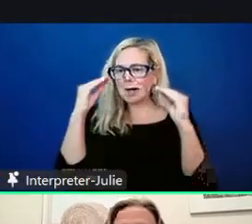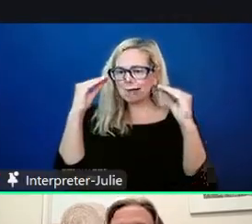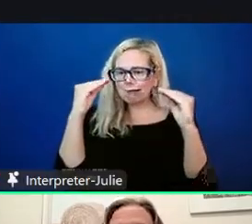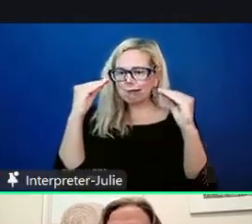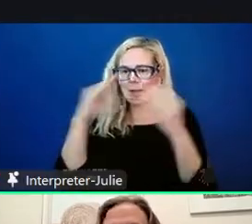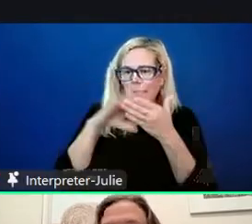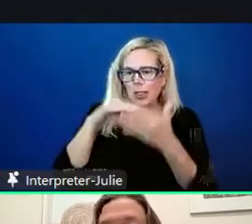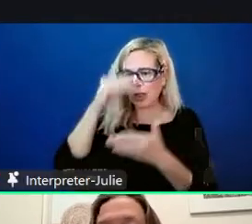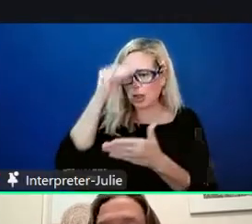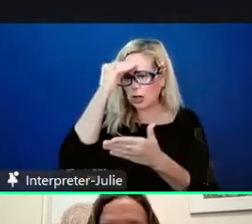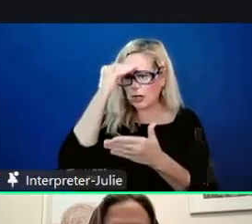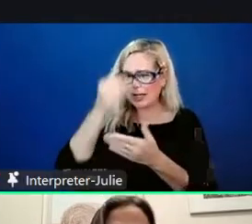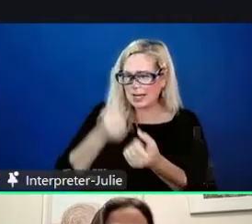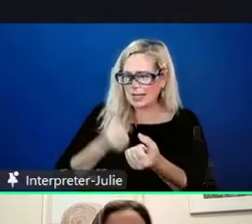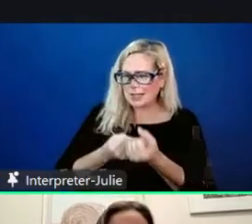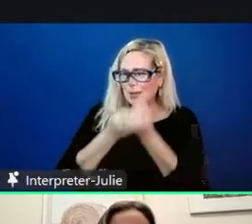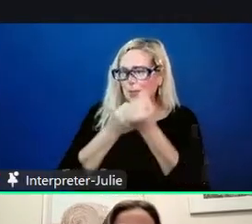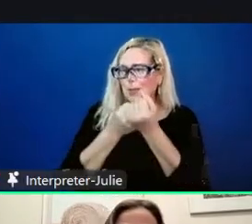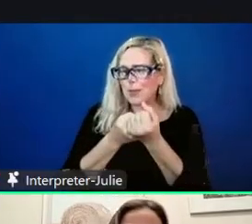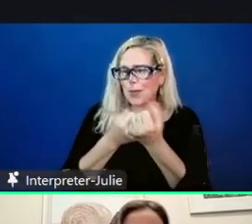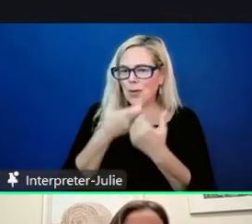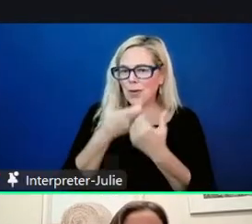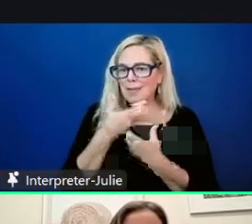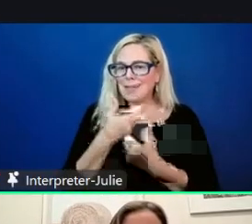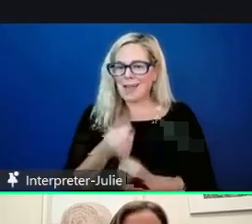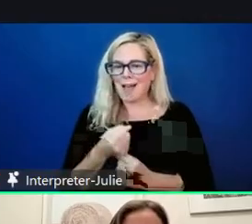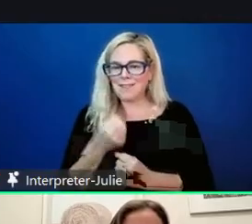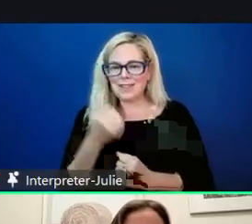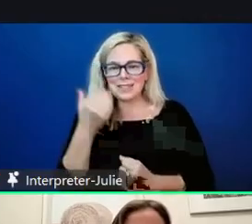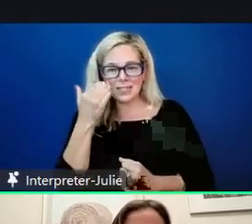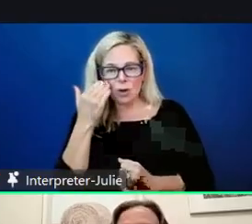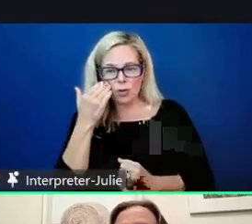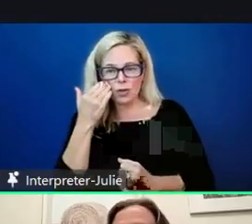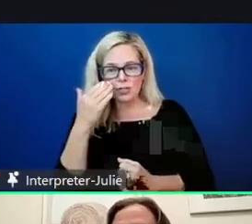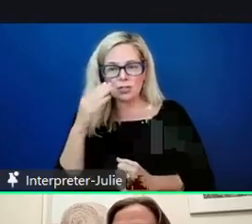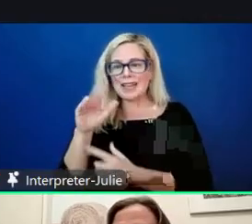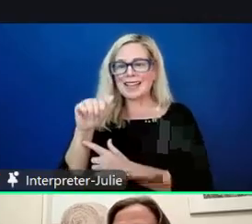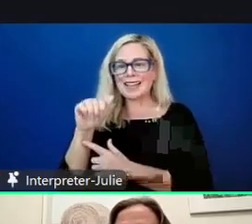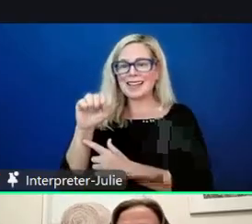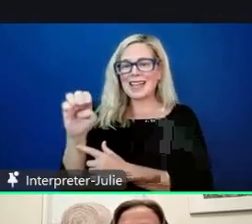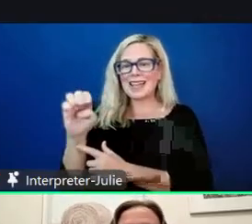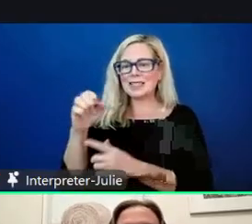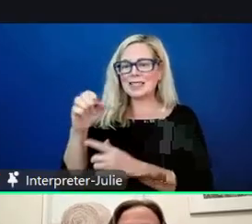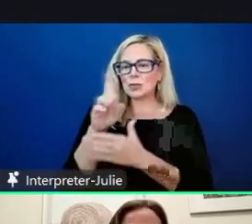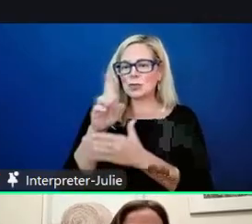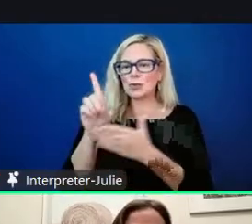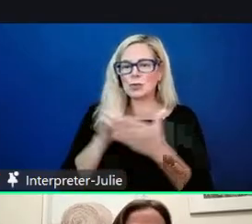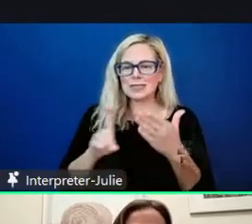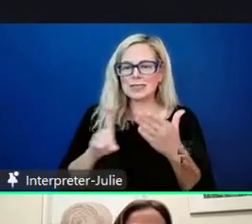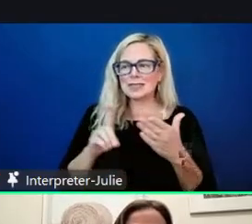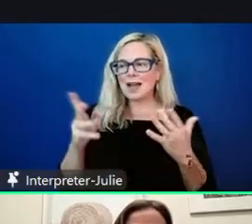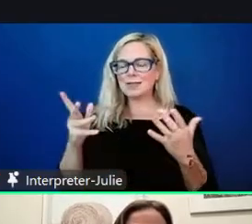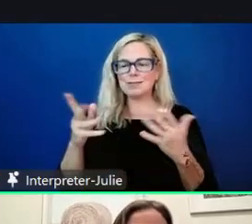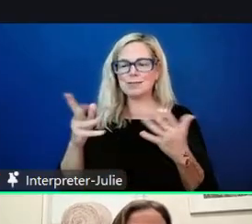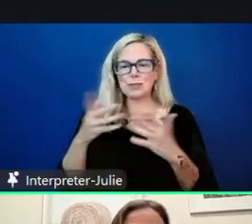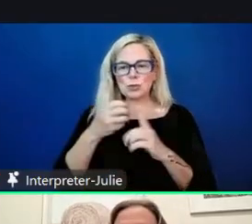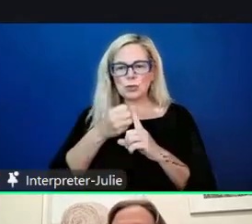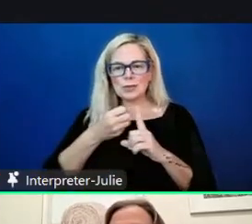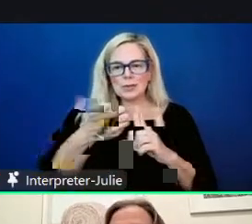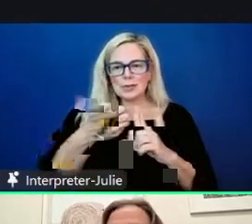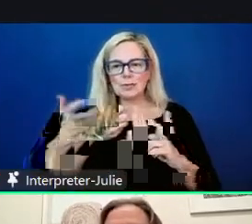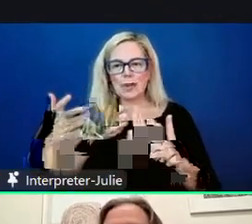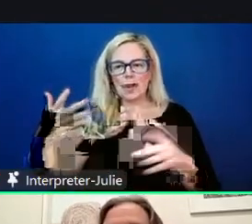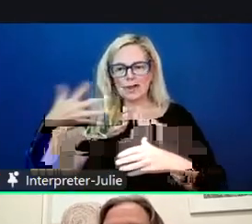confidence and knowledge when working in their teams. The case was also designed in such a way to expand to include